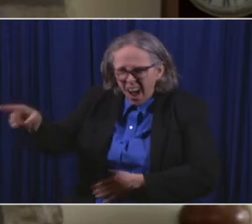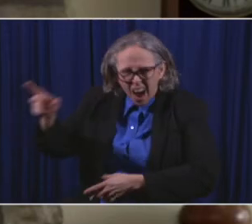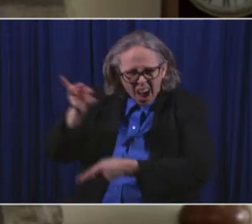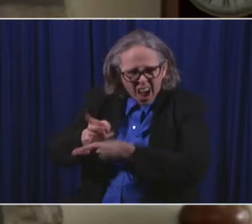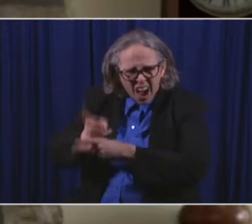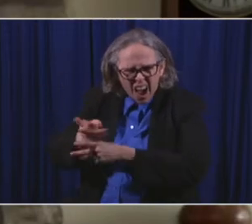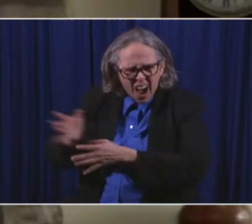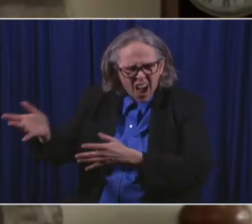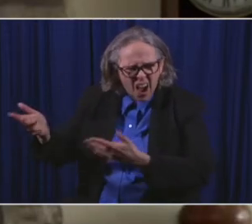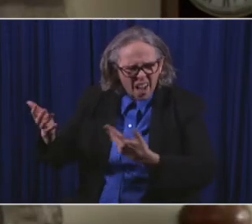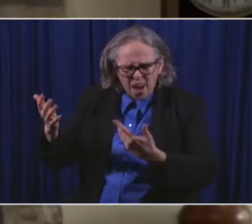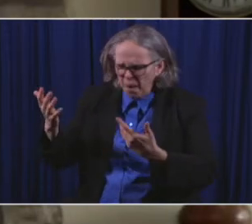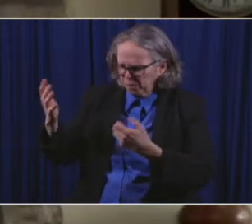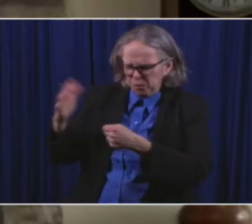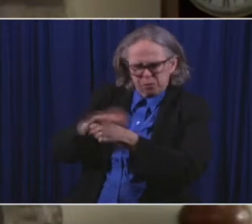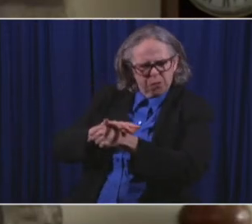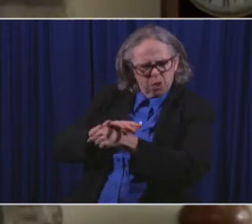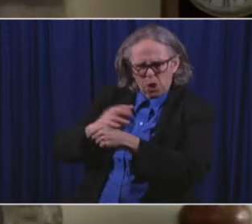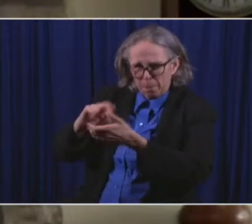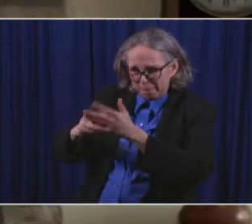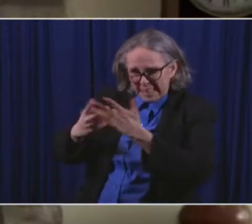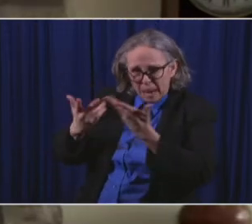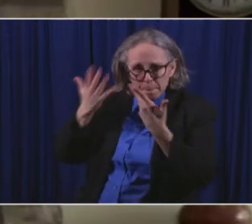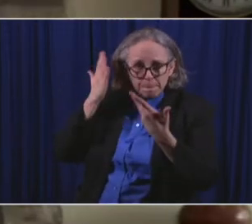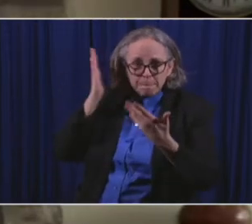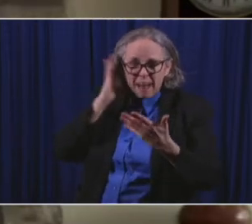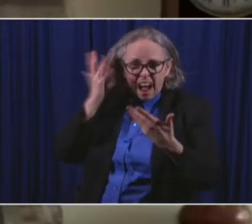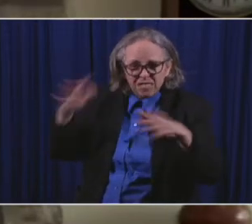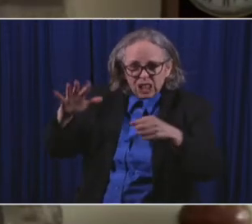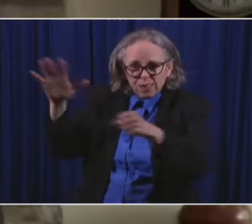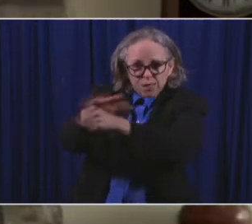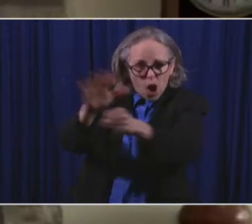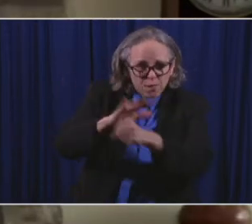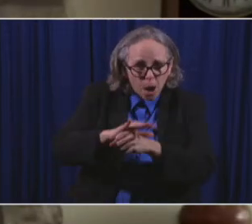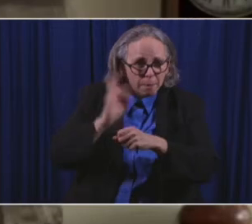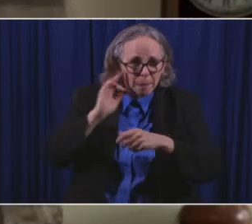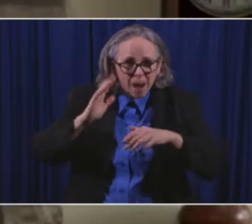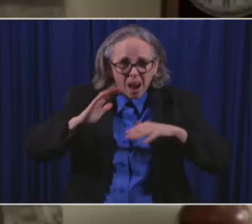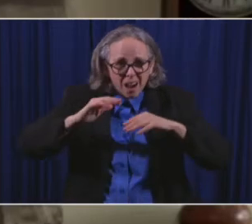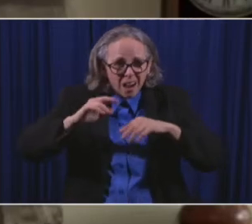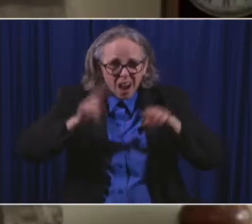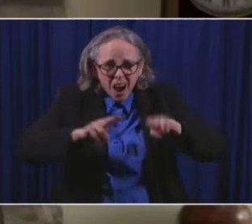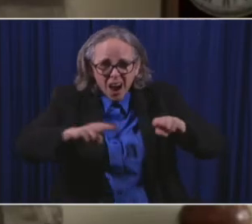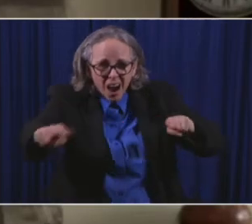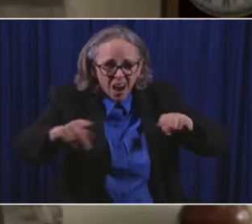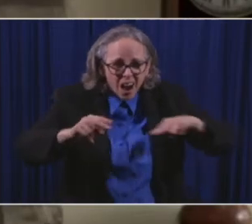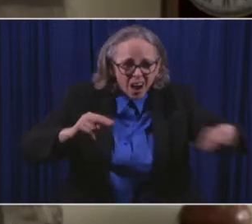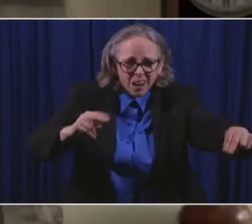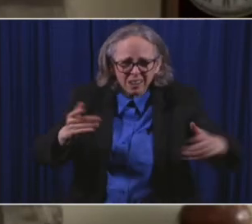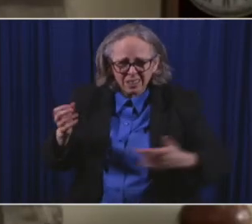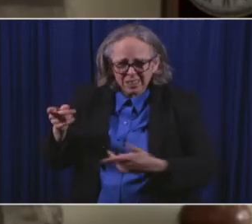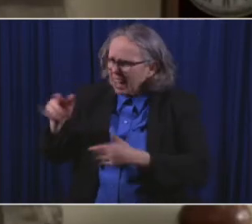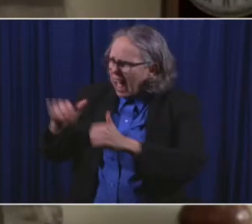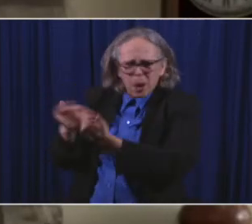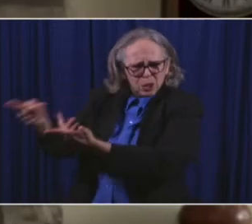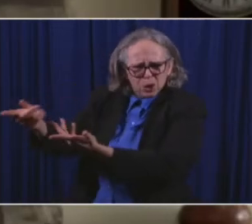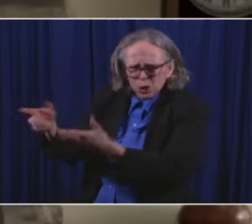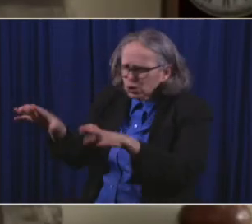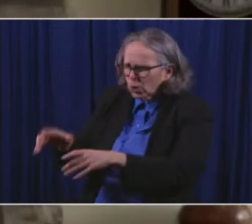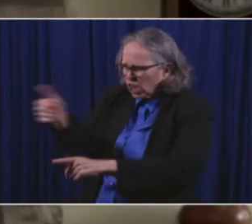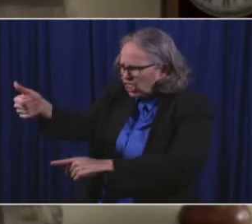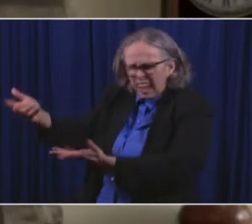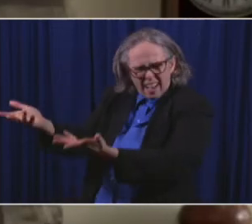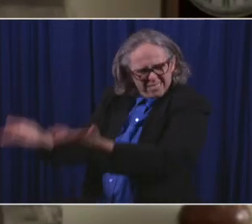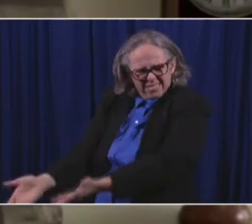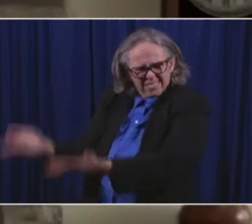you reaching capacity, and how? I guess the other question I'd like to know is, how are you doing? You've been